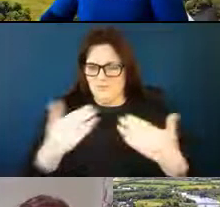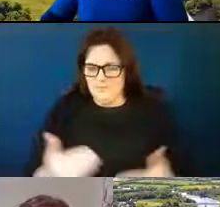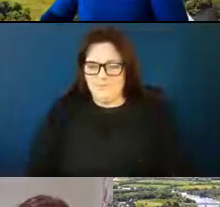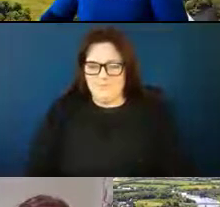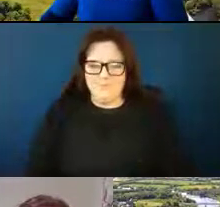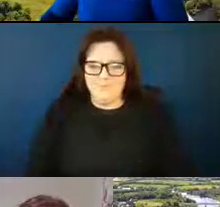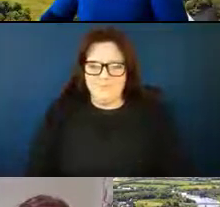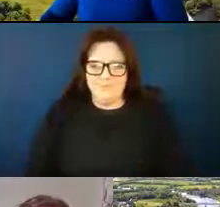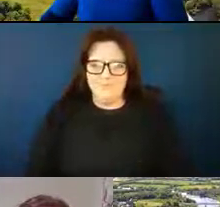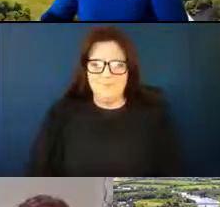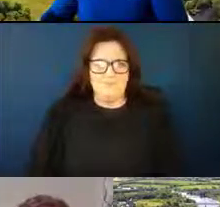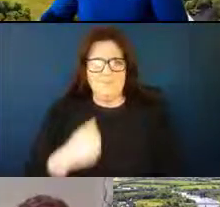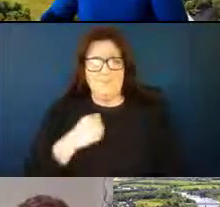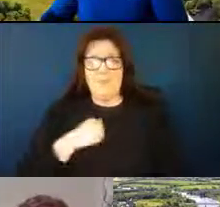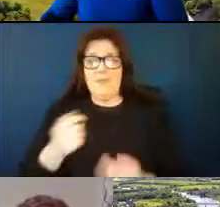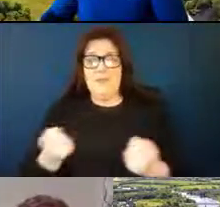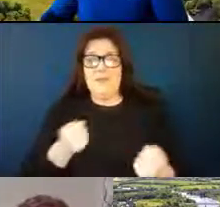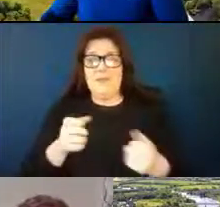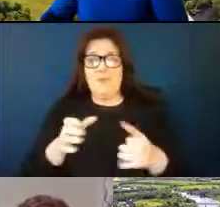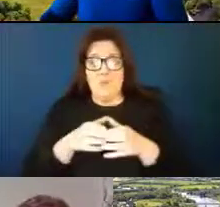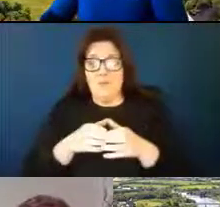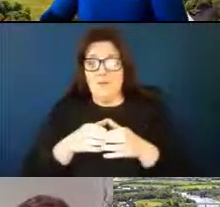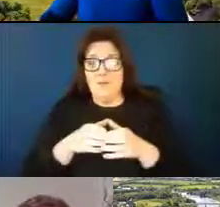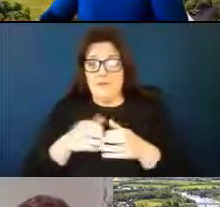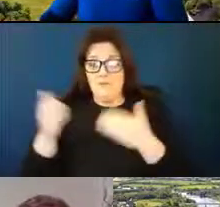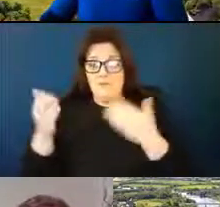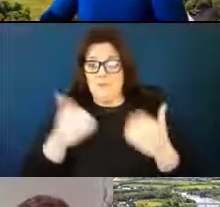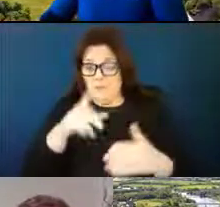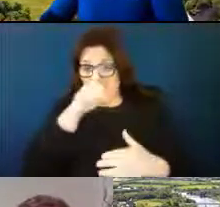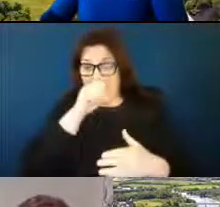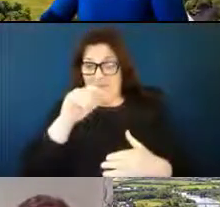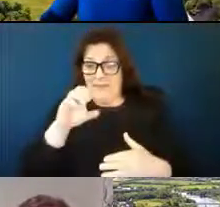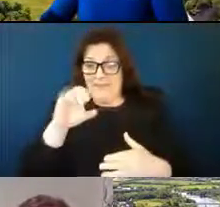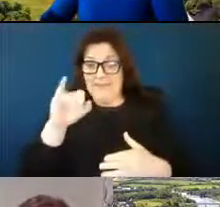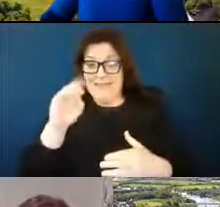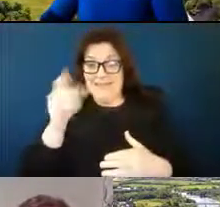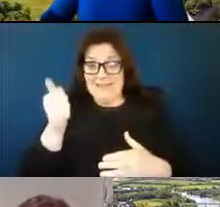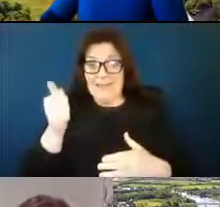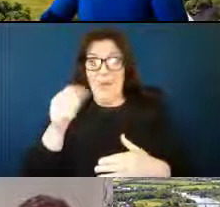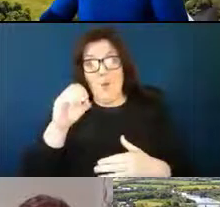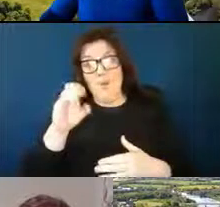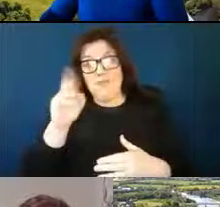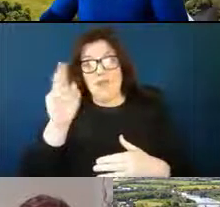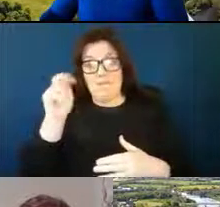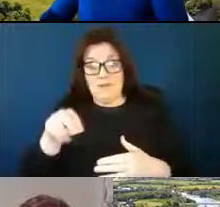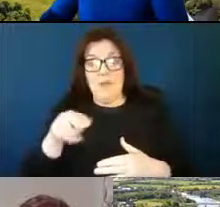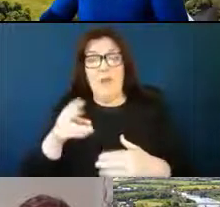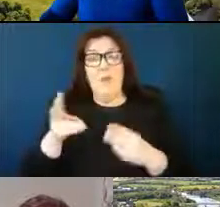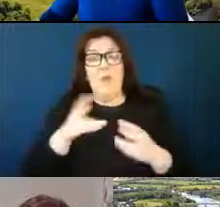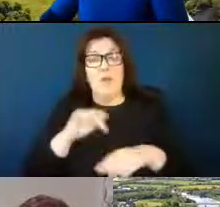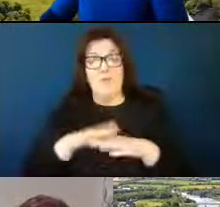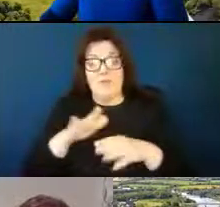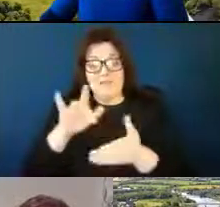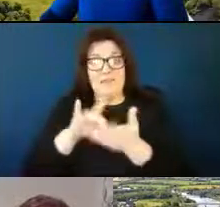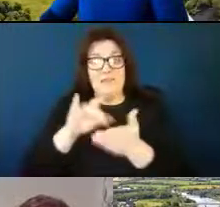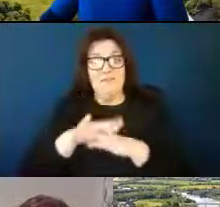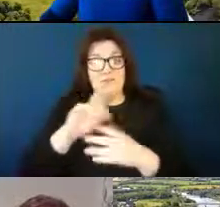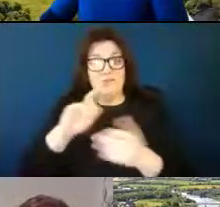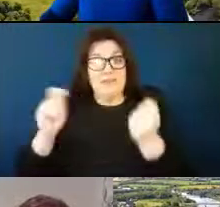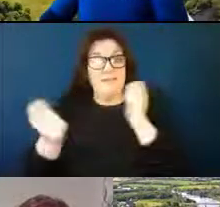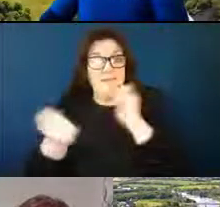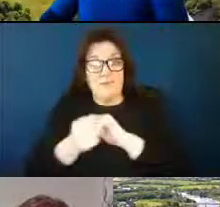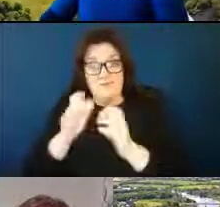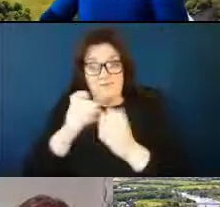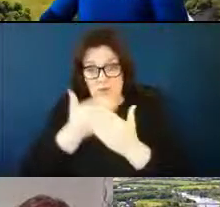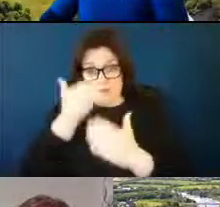Our steering group, just to briefly introduce you, my name is Ida O'Sullivan and I work in the Centre for Transformative Learning, and I'm joined